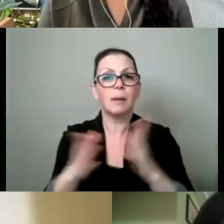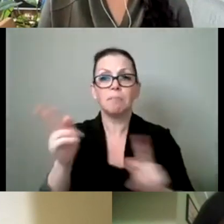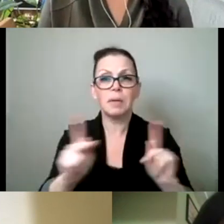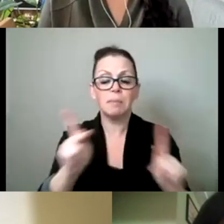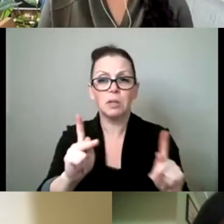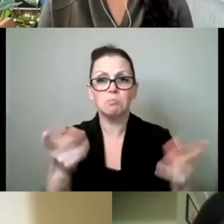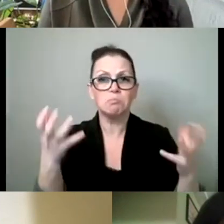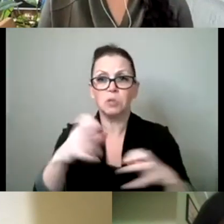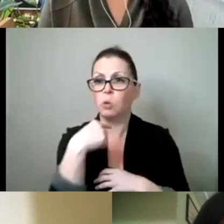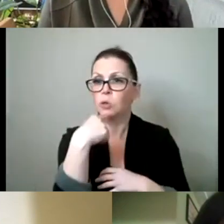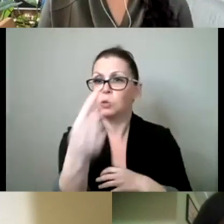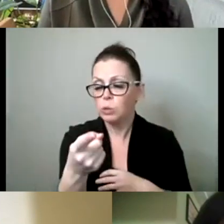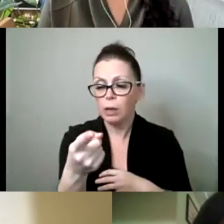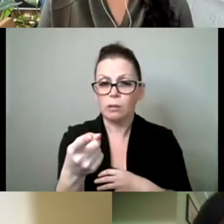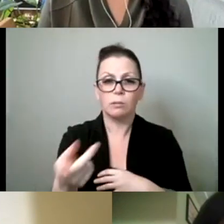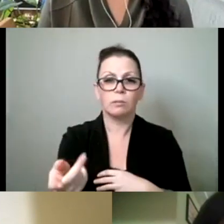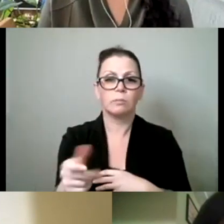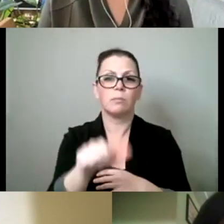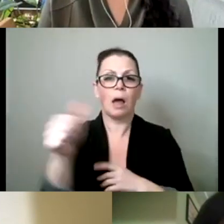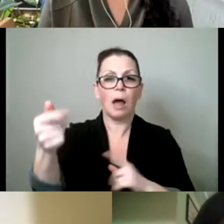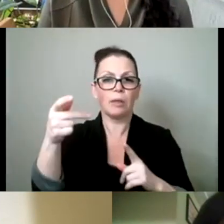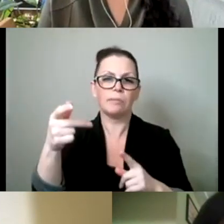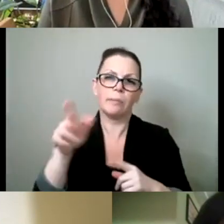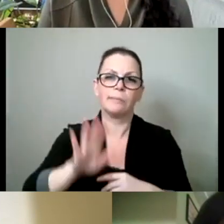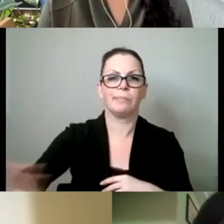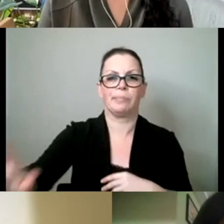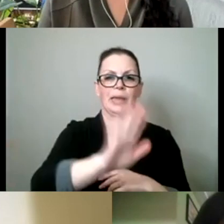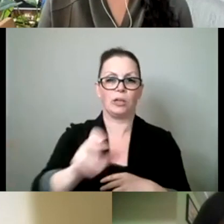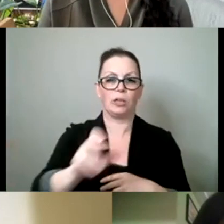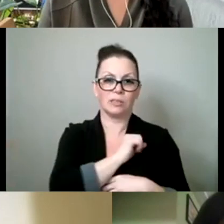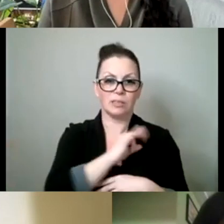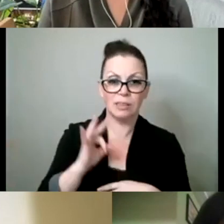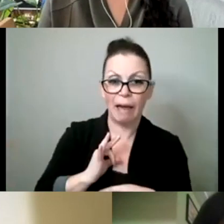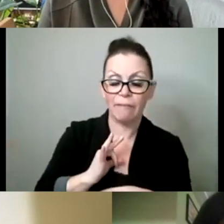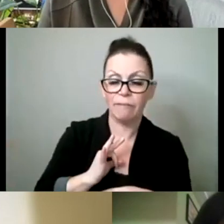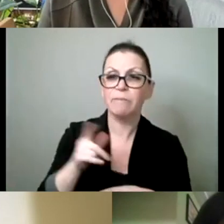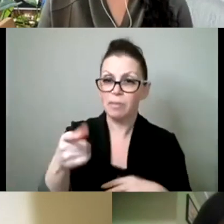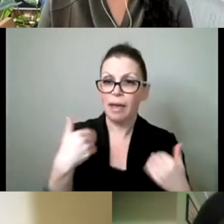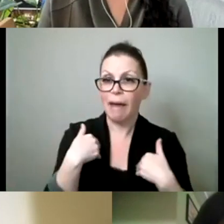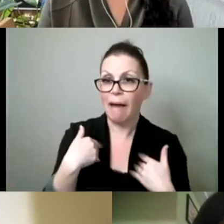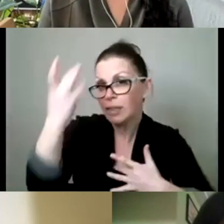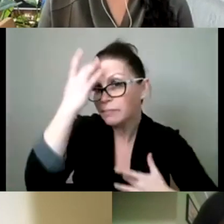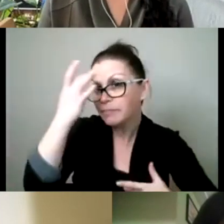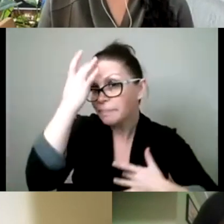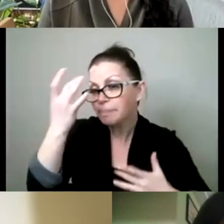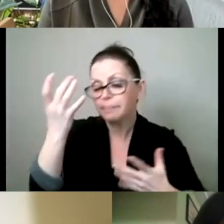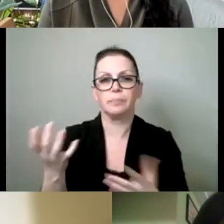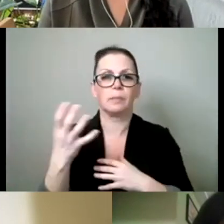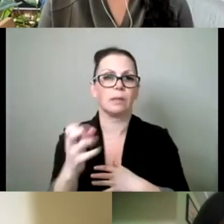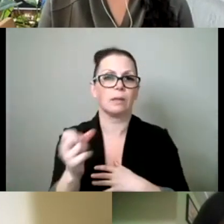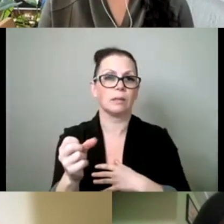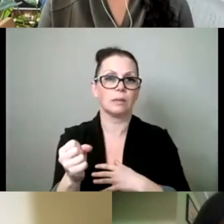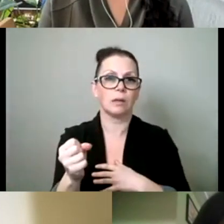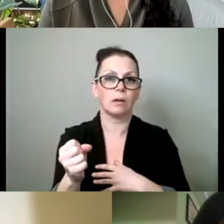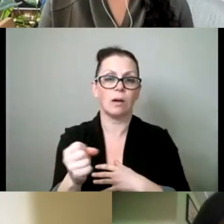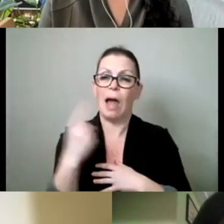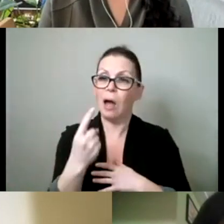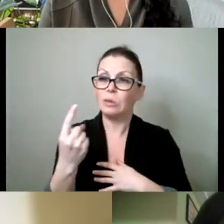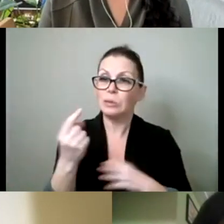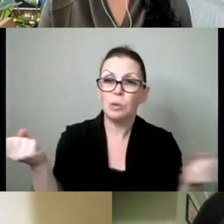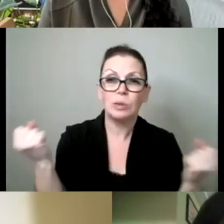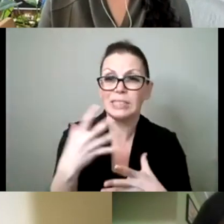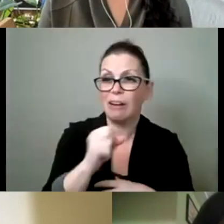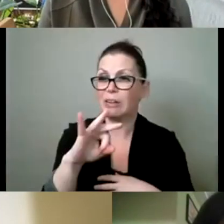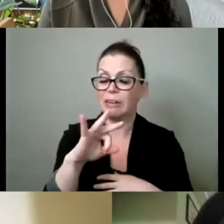I can stay in this business, let alone get in it, because I had always had a fear that if